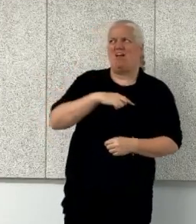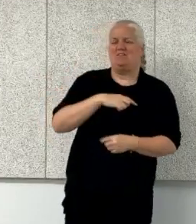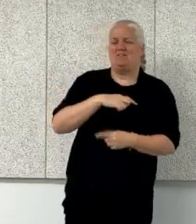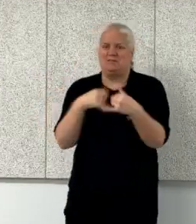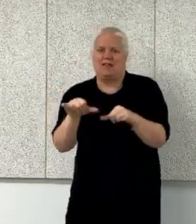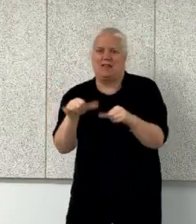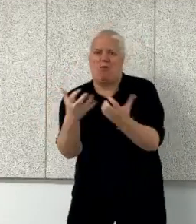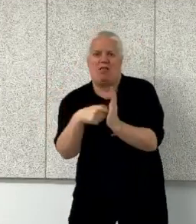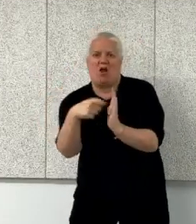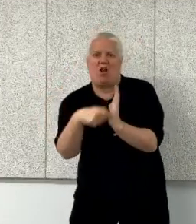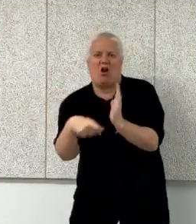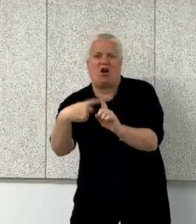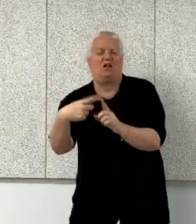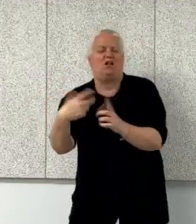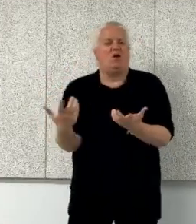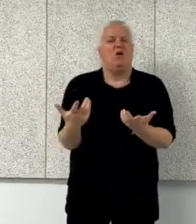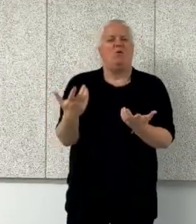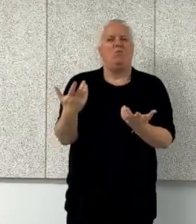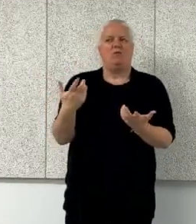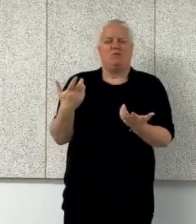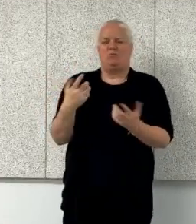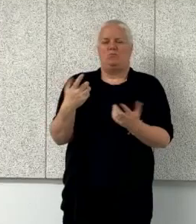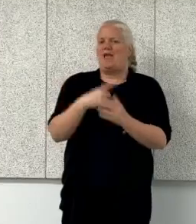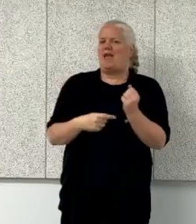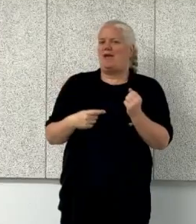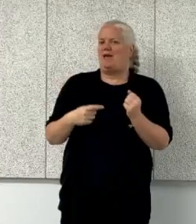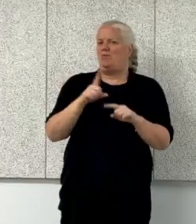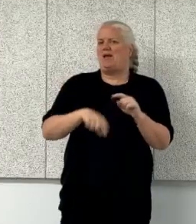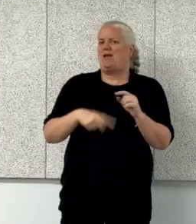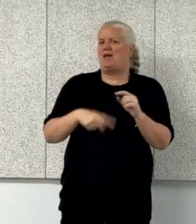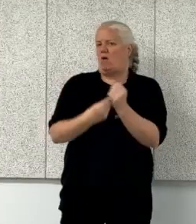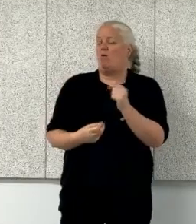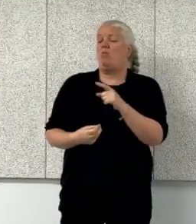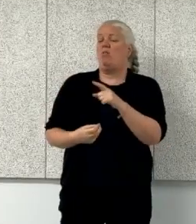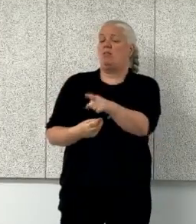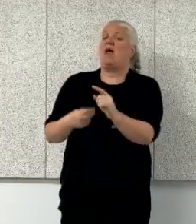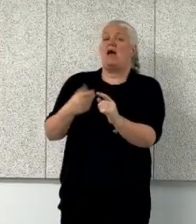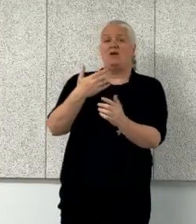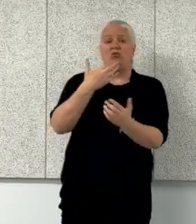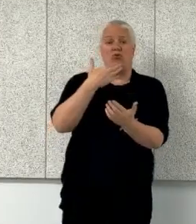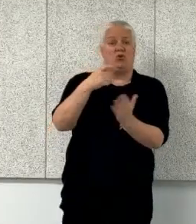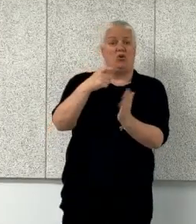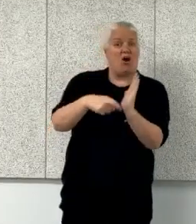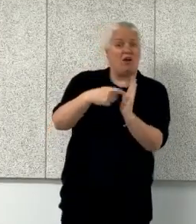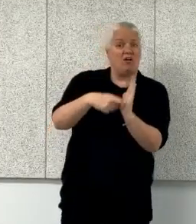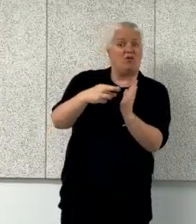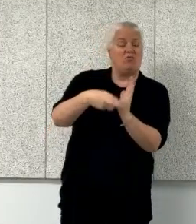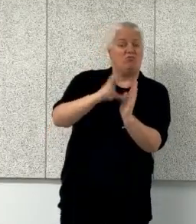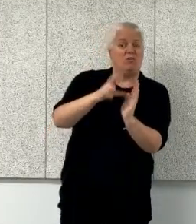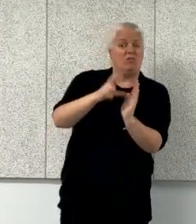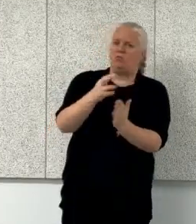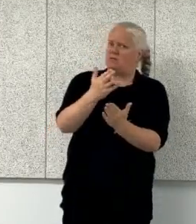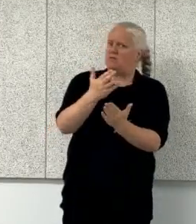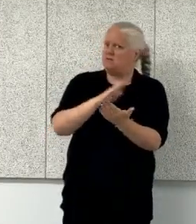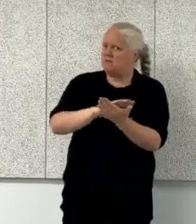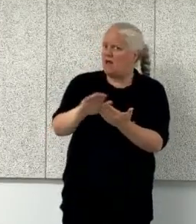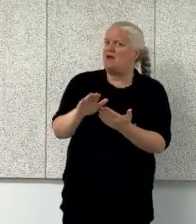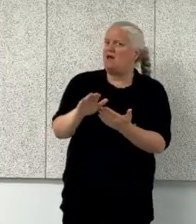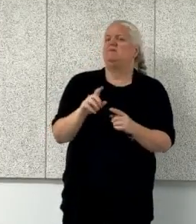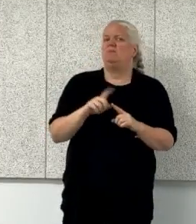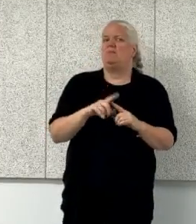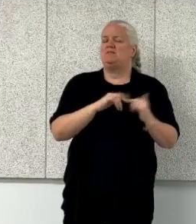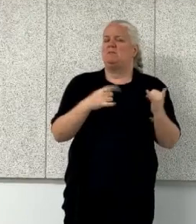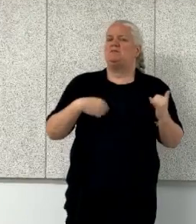right? And I think that if we say that that kind of coverage is nice to have, but we're building strategies, whether it's content or sort of mm-hmm. own